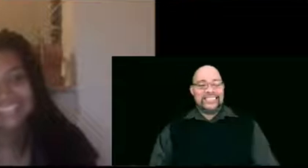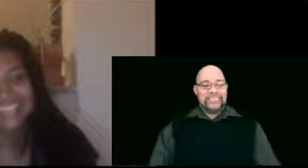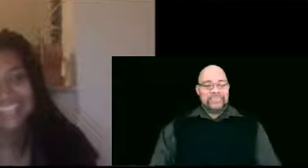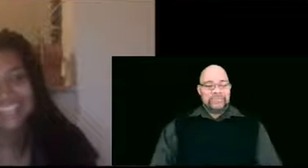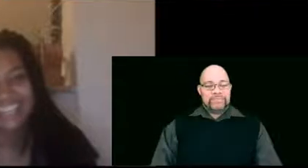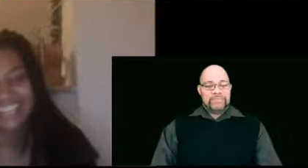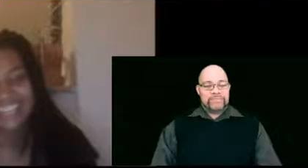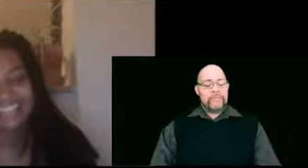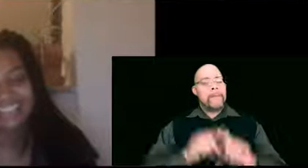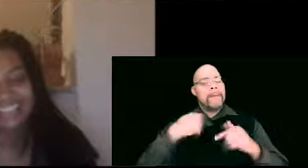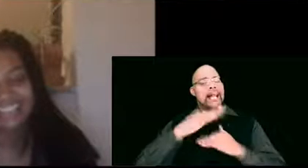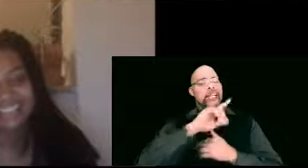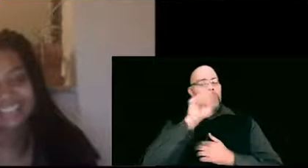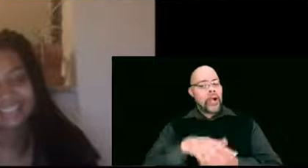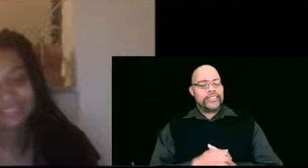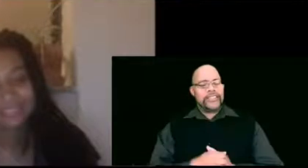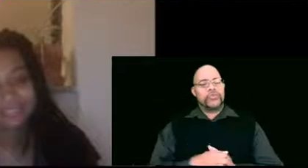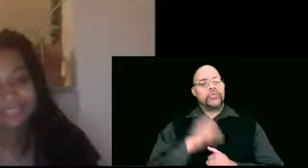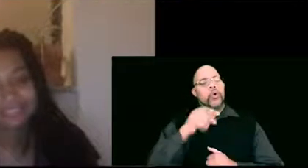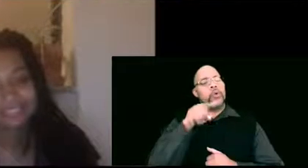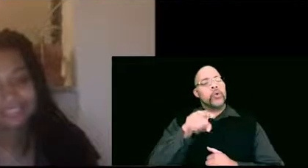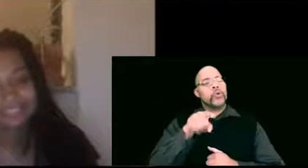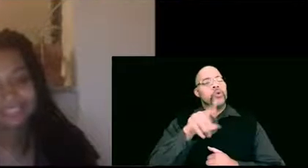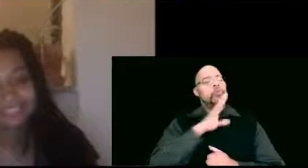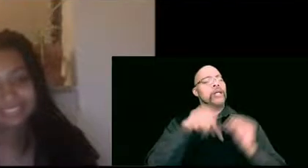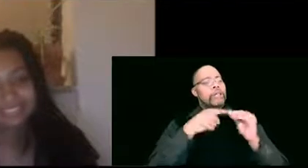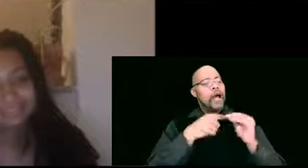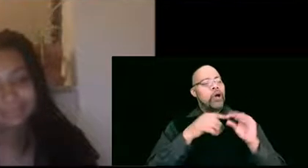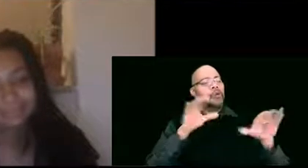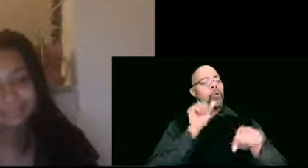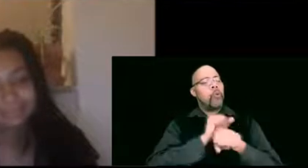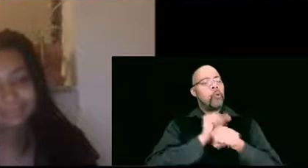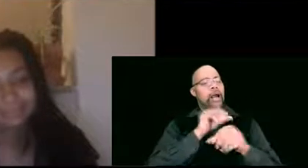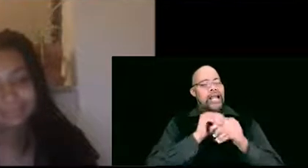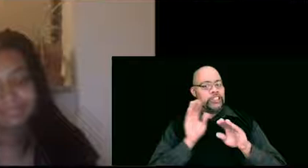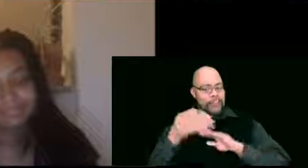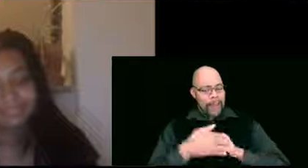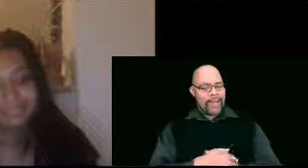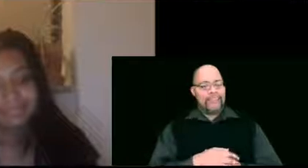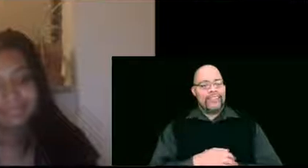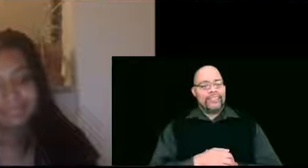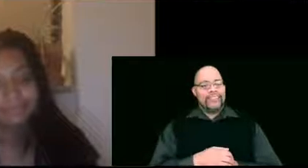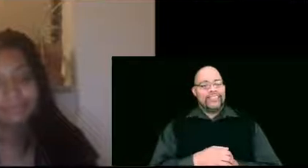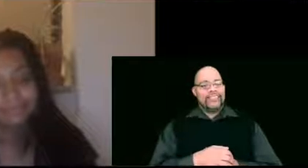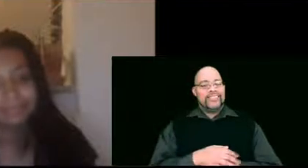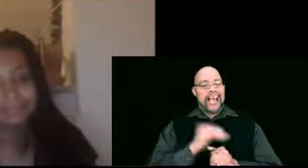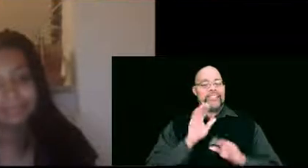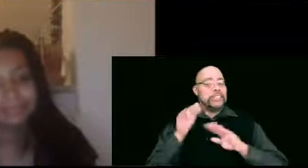list. But my next question is, so you talked about doing some work in Jamaica,